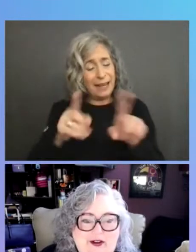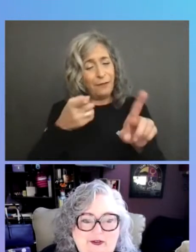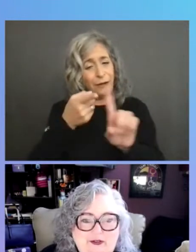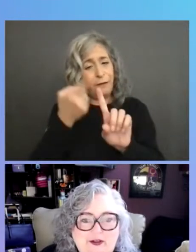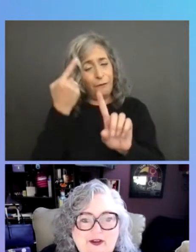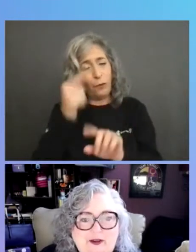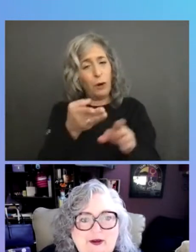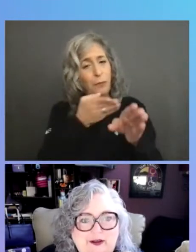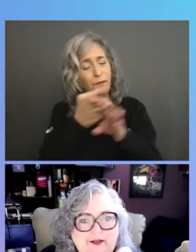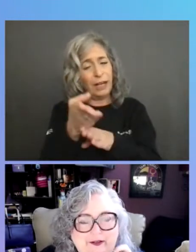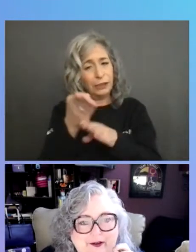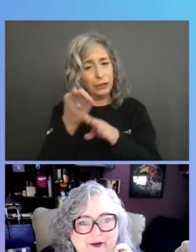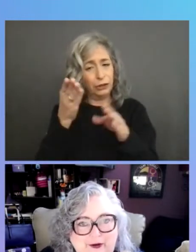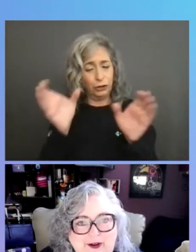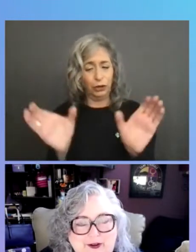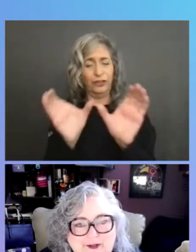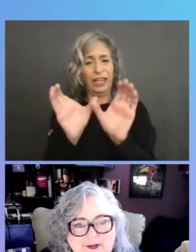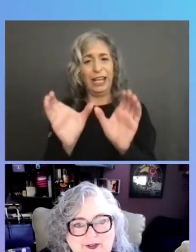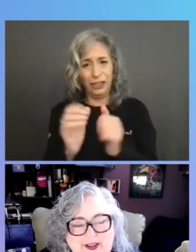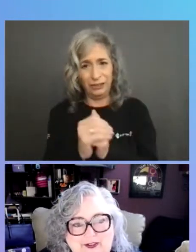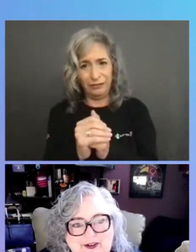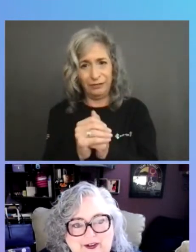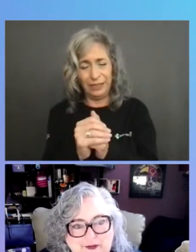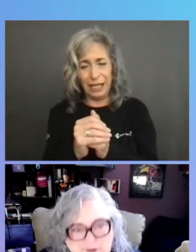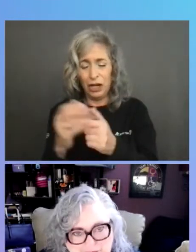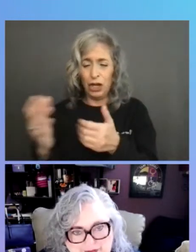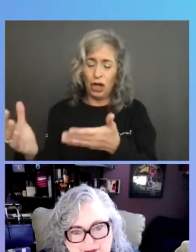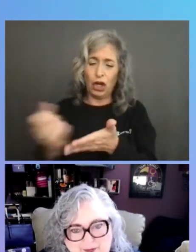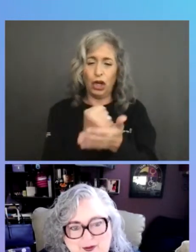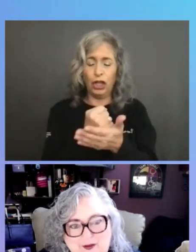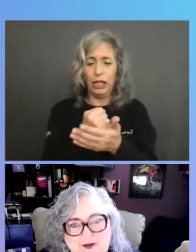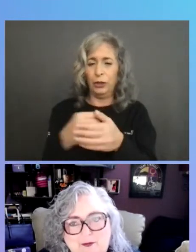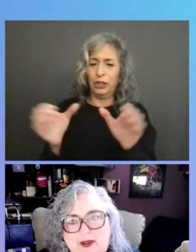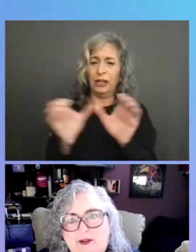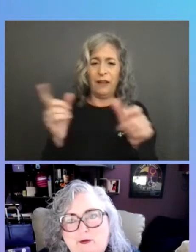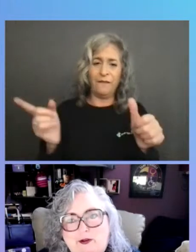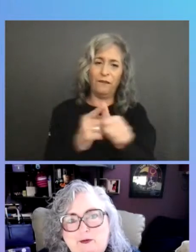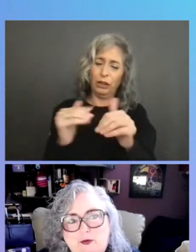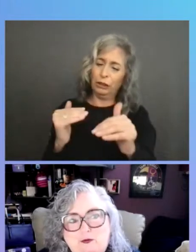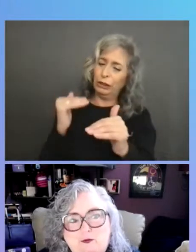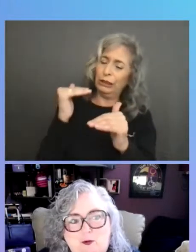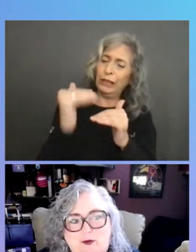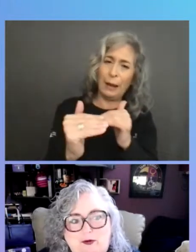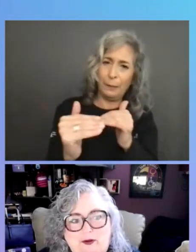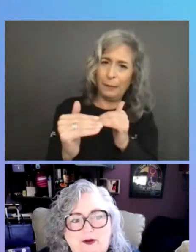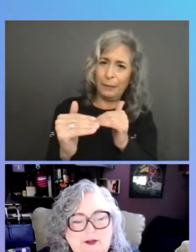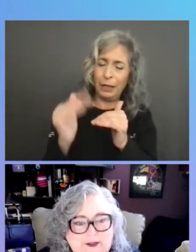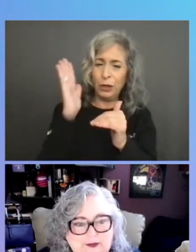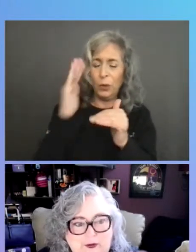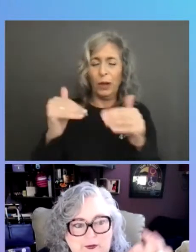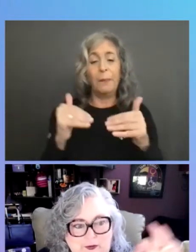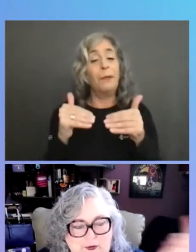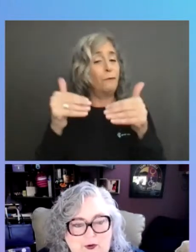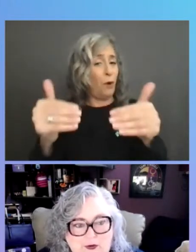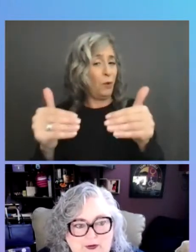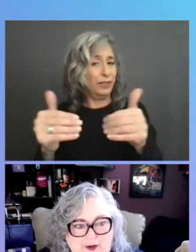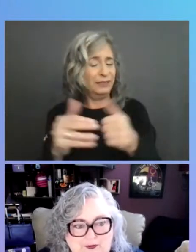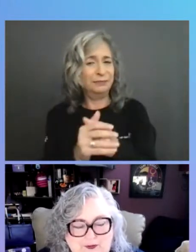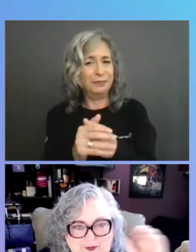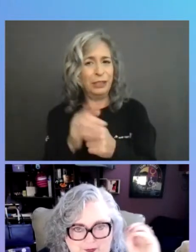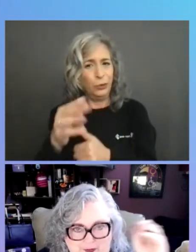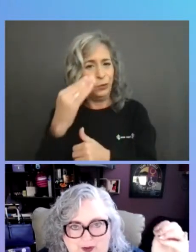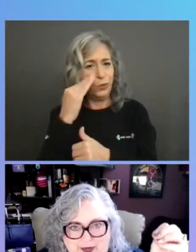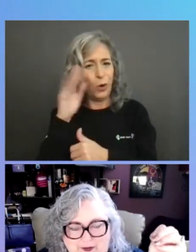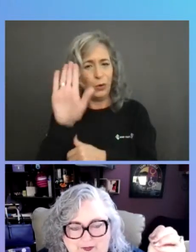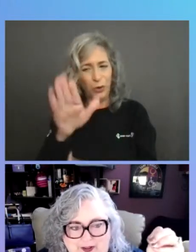certifications than others, because earning your certification is your first step, but you're going to move forward. So you know your